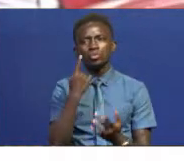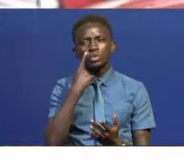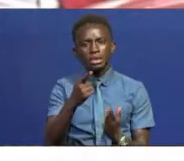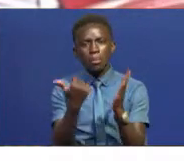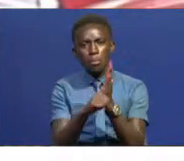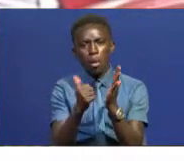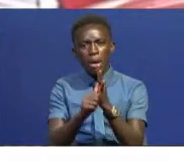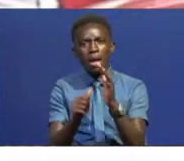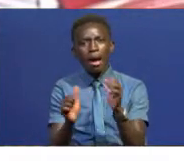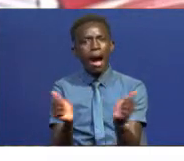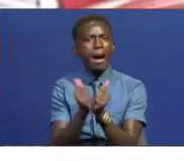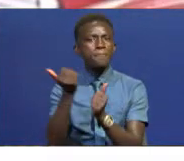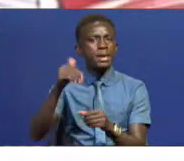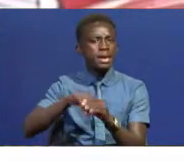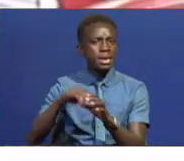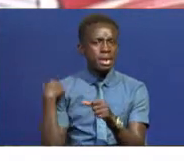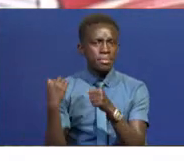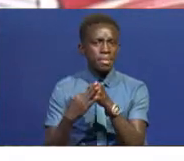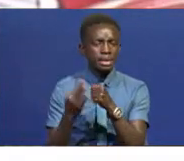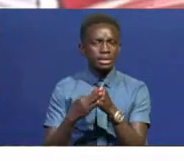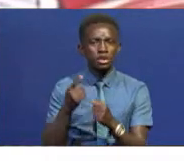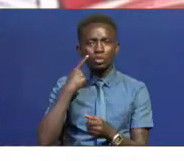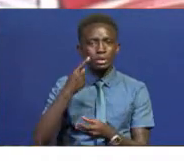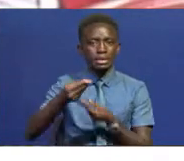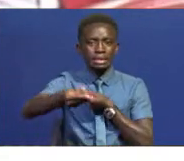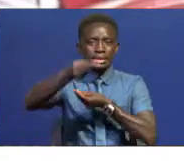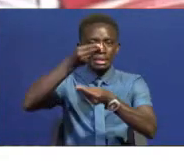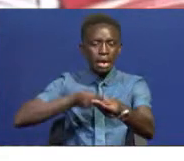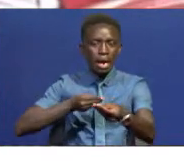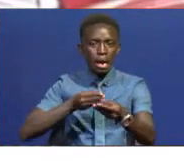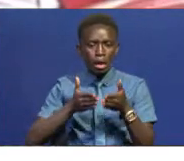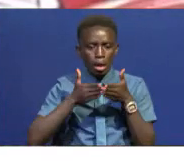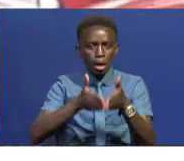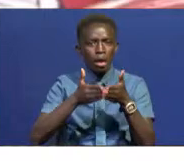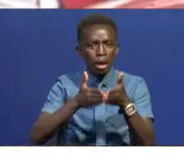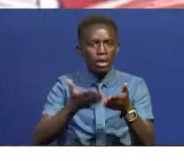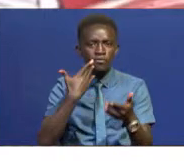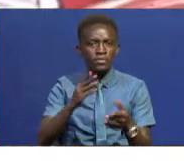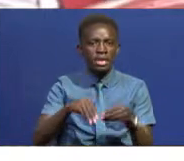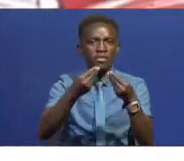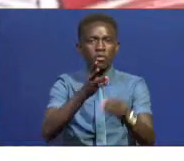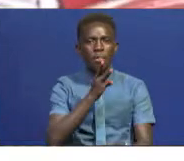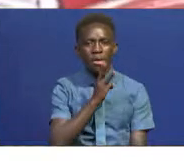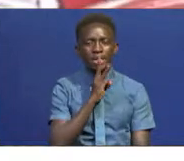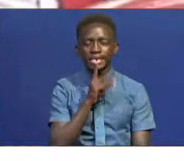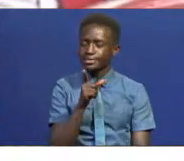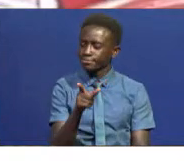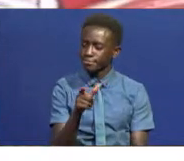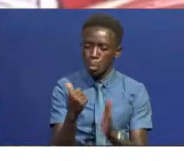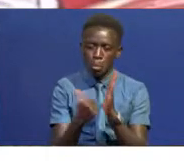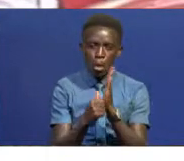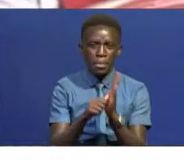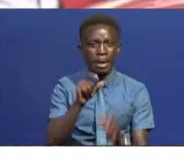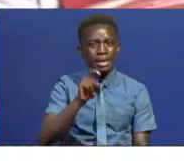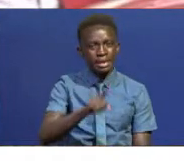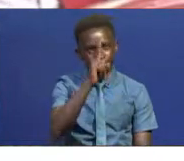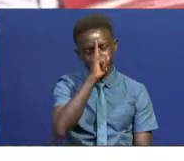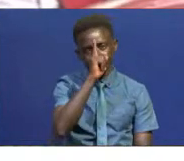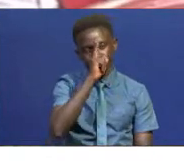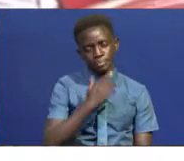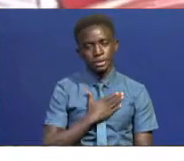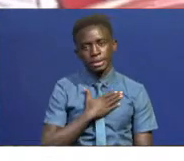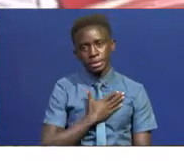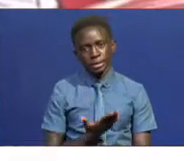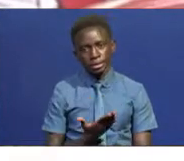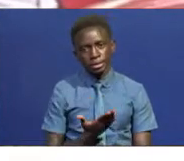Kibra about exchanging sex for water, that is an issue that actually needs to be taken into serious consideration, because it